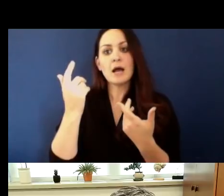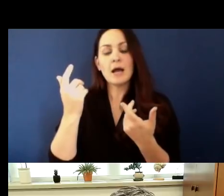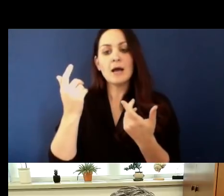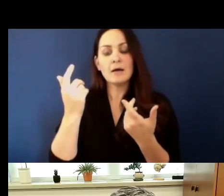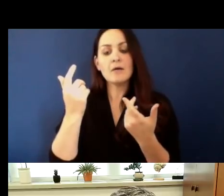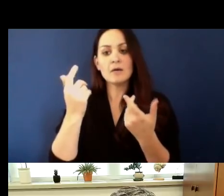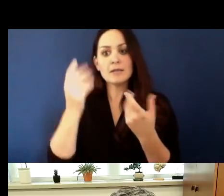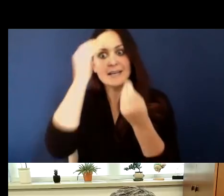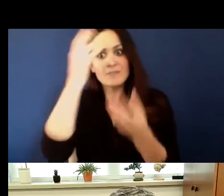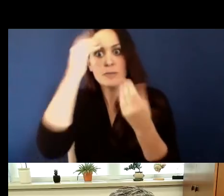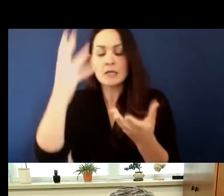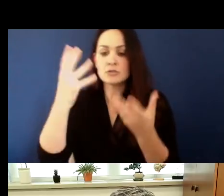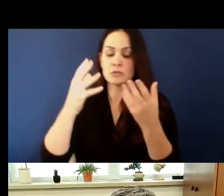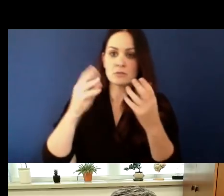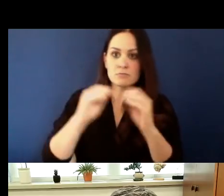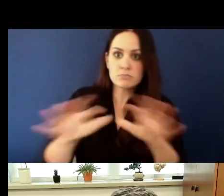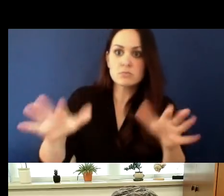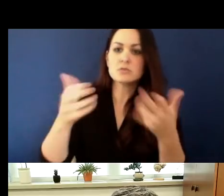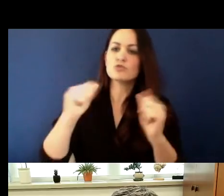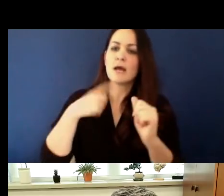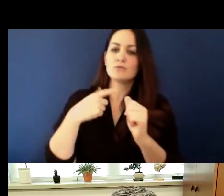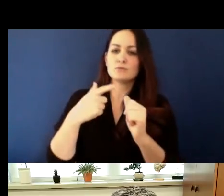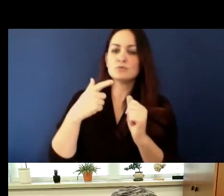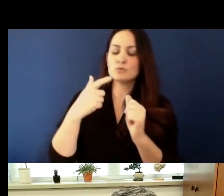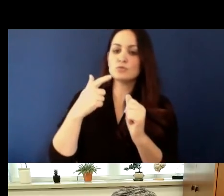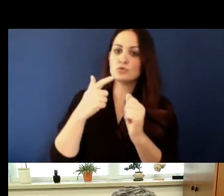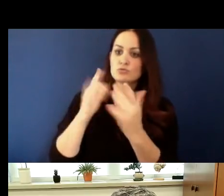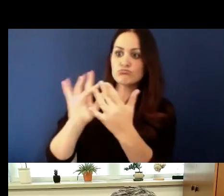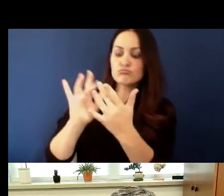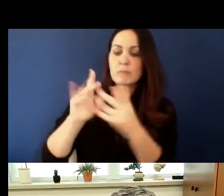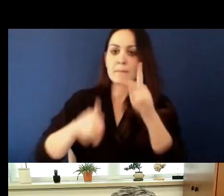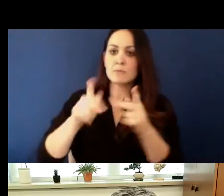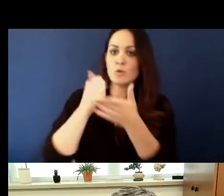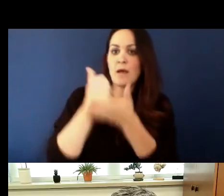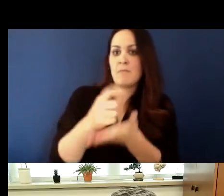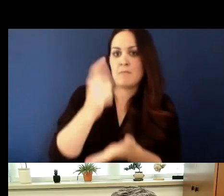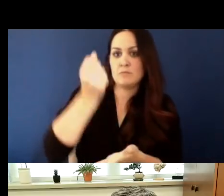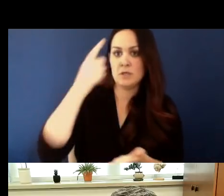and the individuals available to help us understand these benefits. So we hope for improvements in that area.